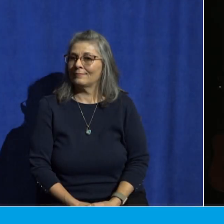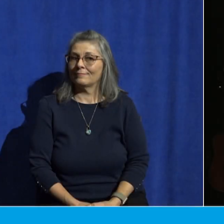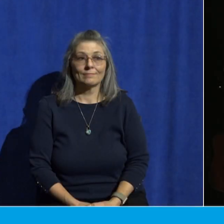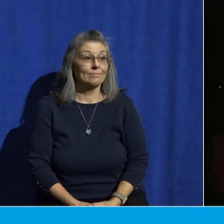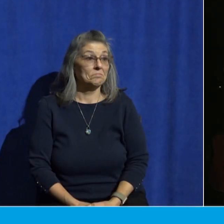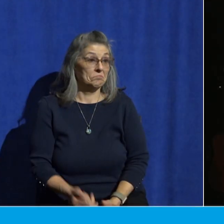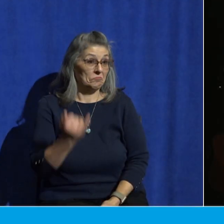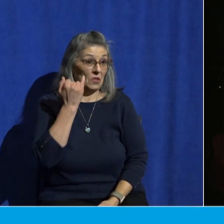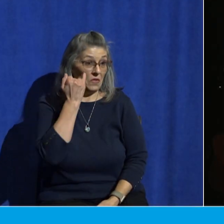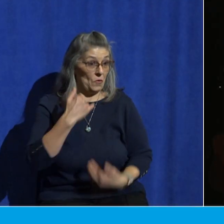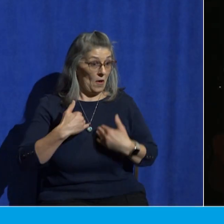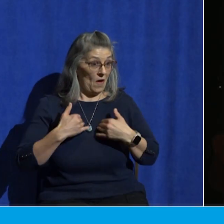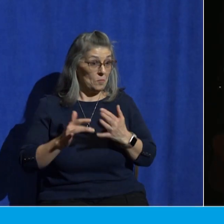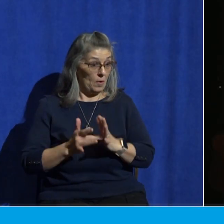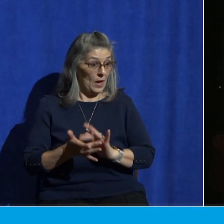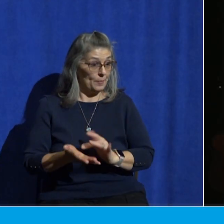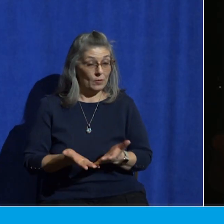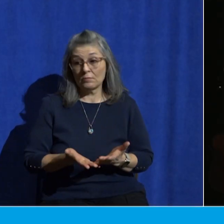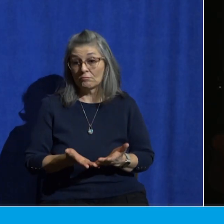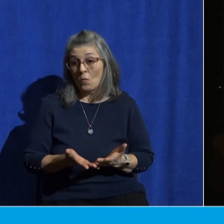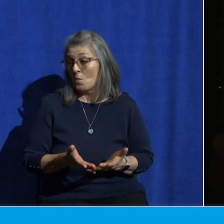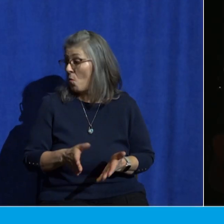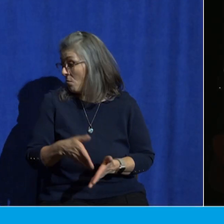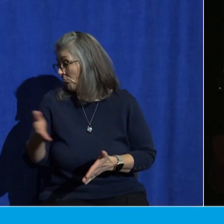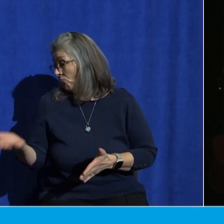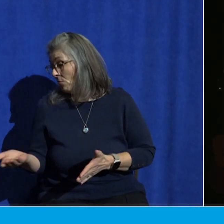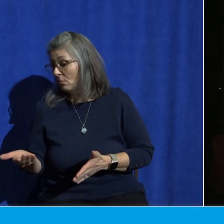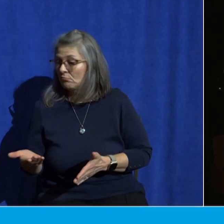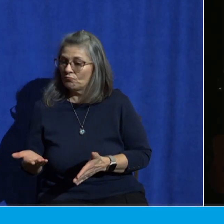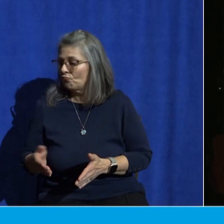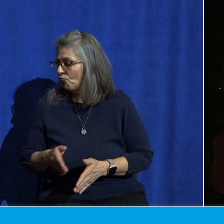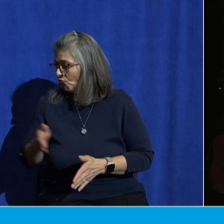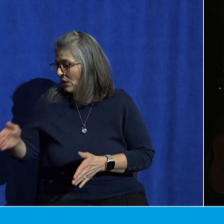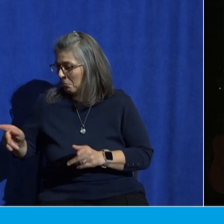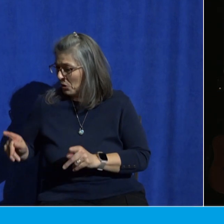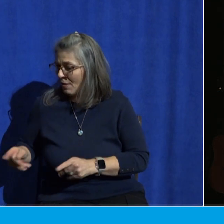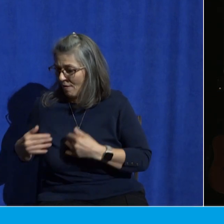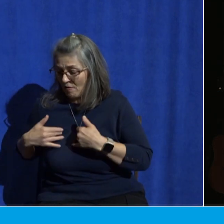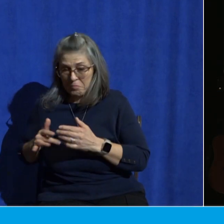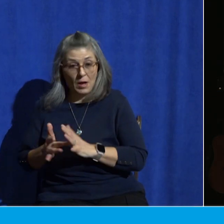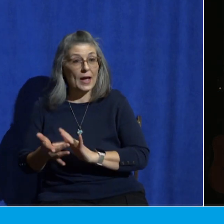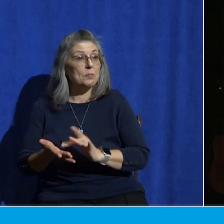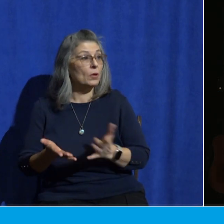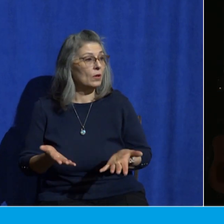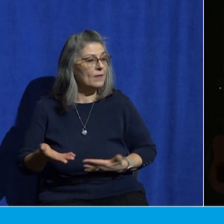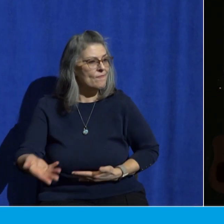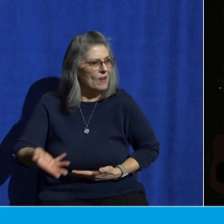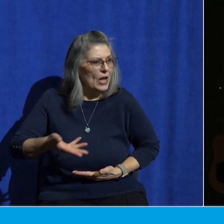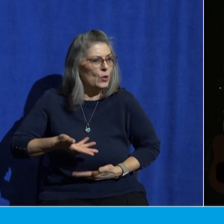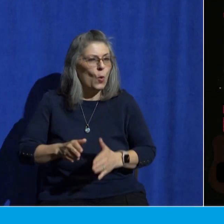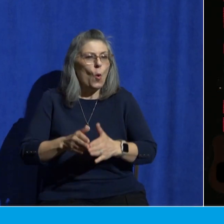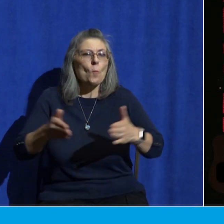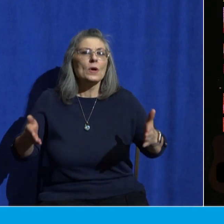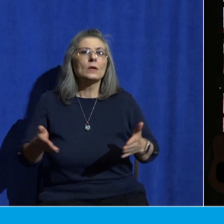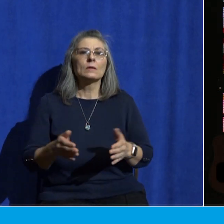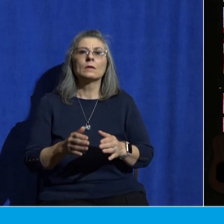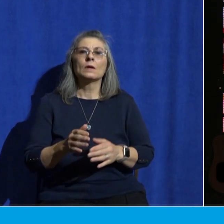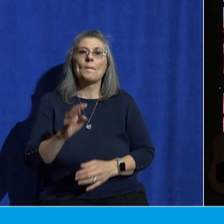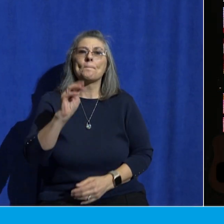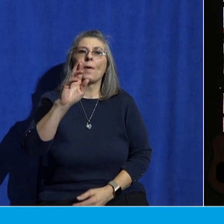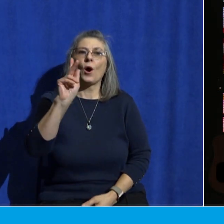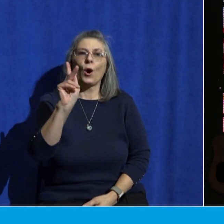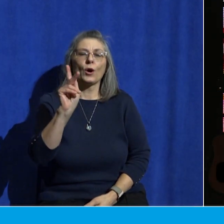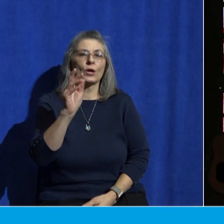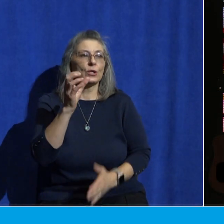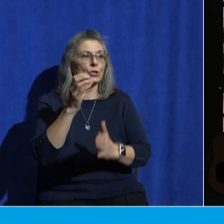Well, if you have a Bible, and I hope you or somebody around you does, that you can look on with, let me invite you to open with me to Mark chapter 11. Feel free to